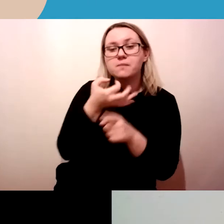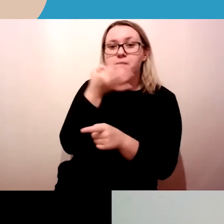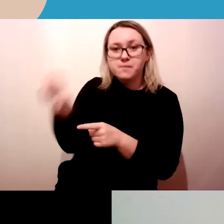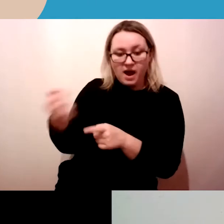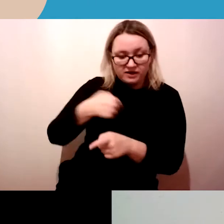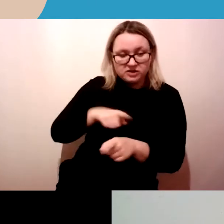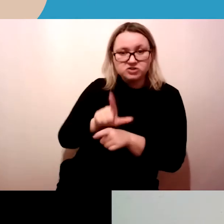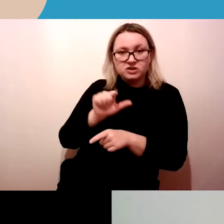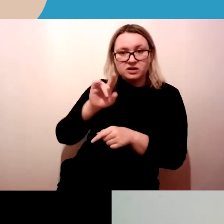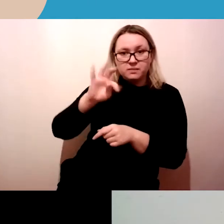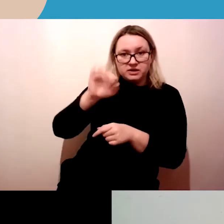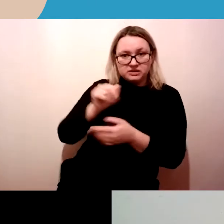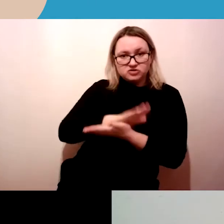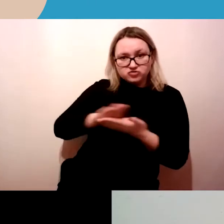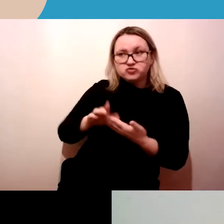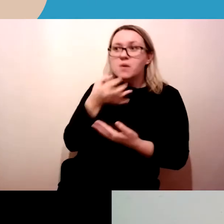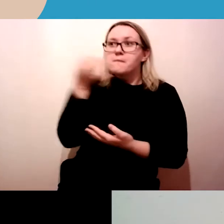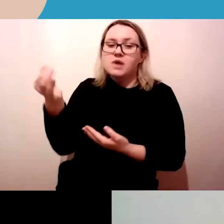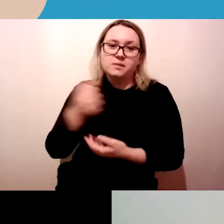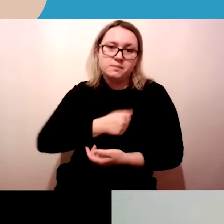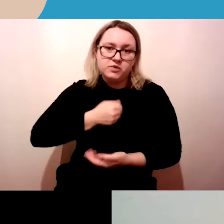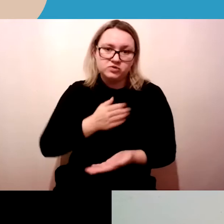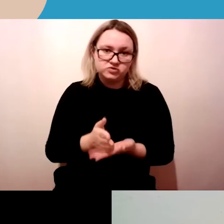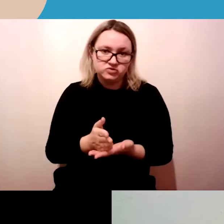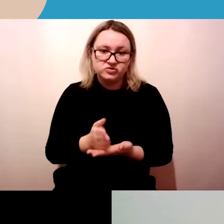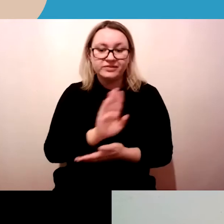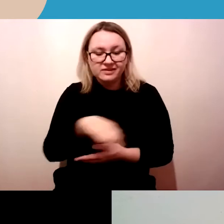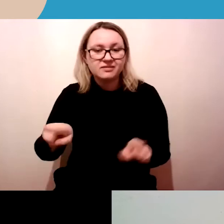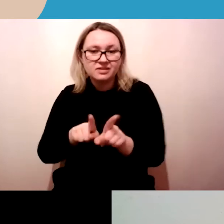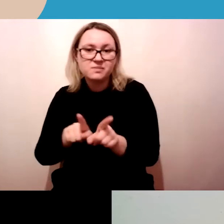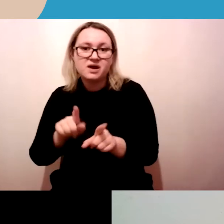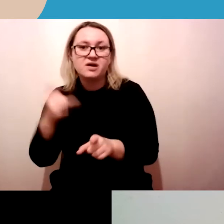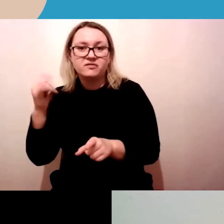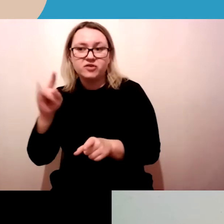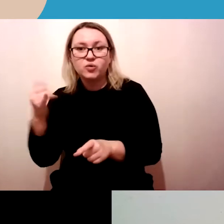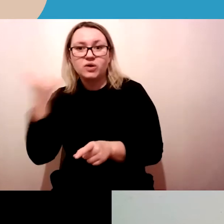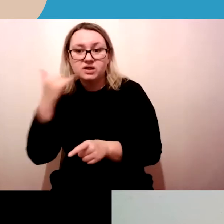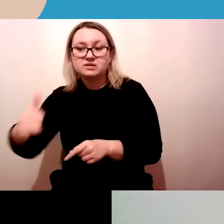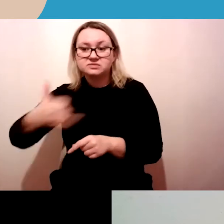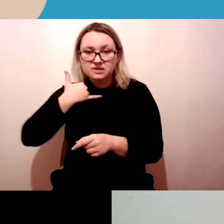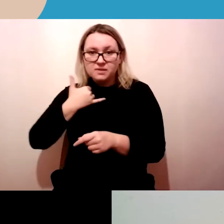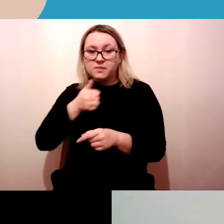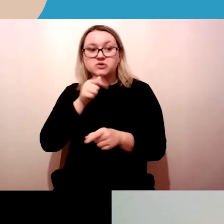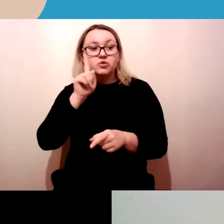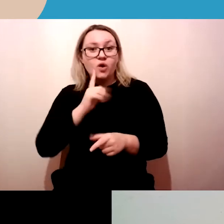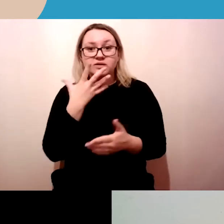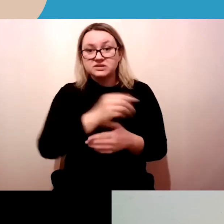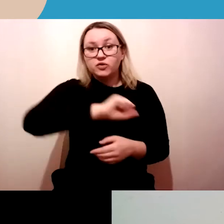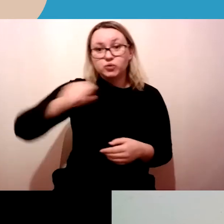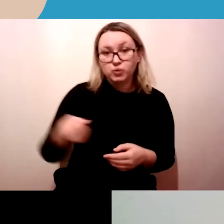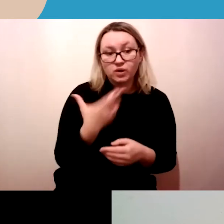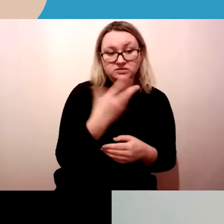Children are afraid to reveal their sexual orientation to grown-ups, so similar things happen when